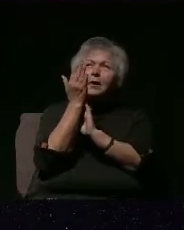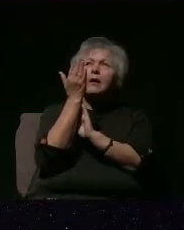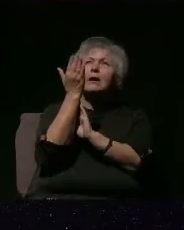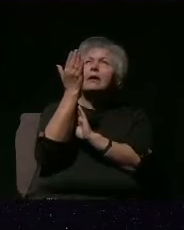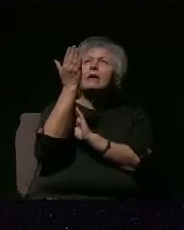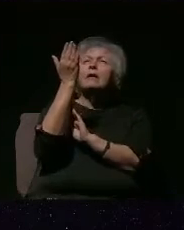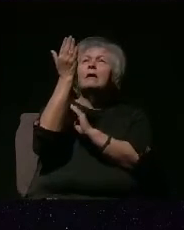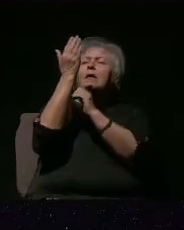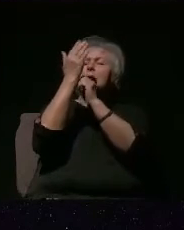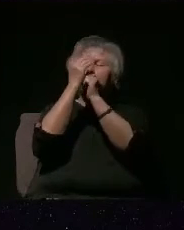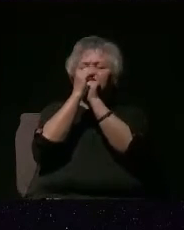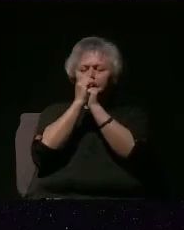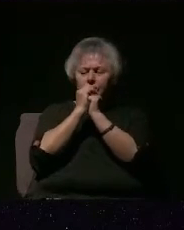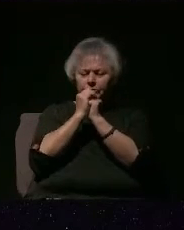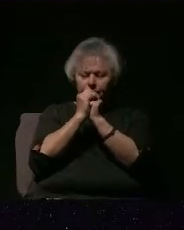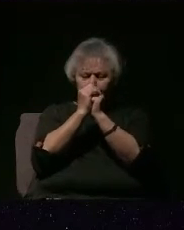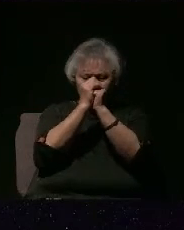I worship you.